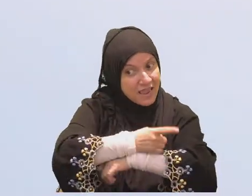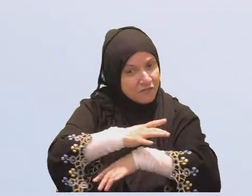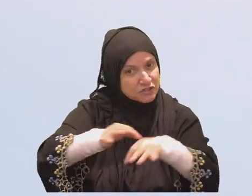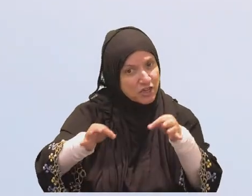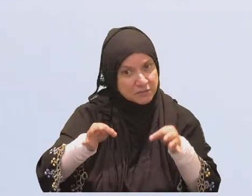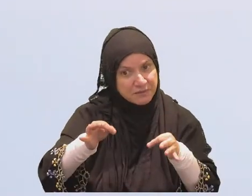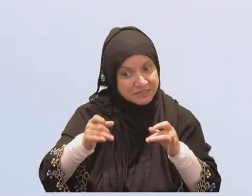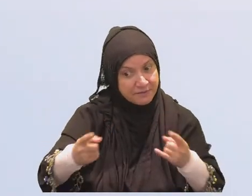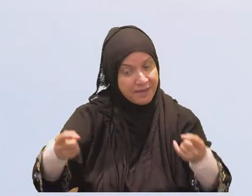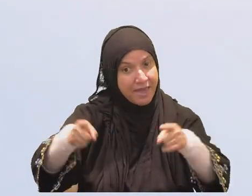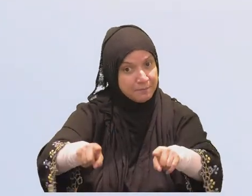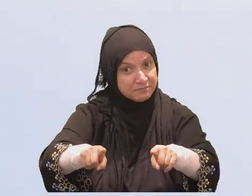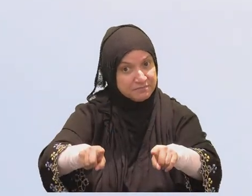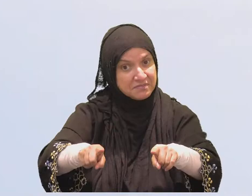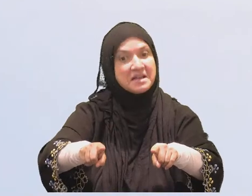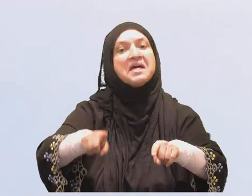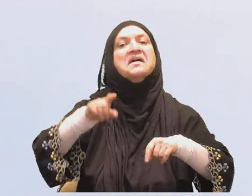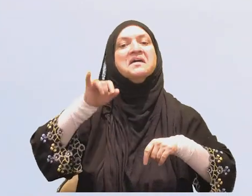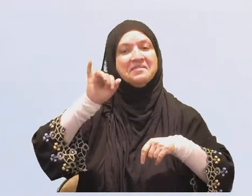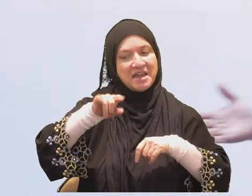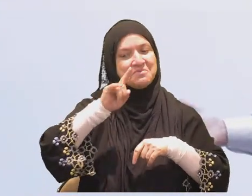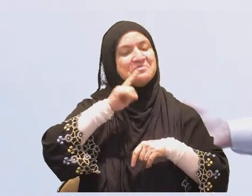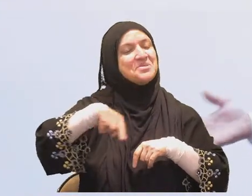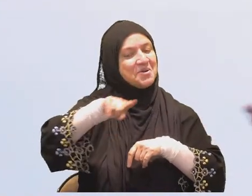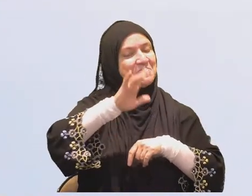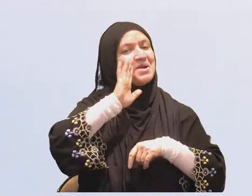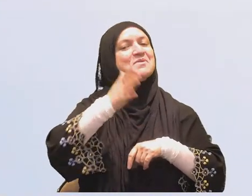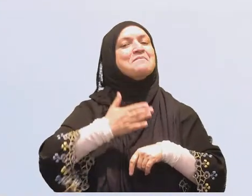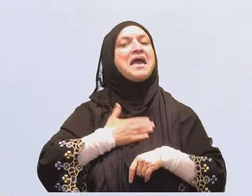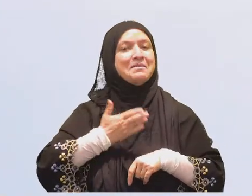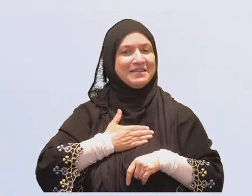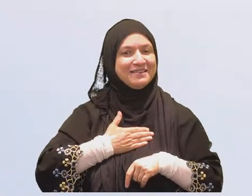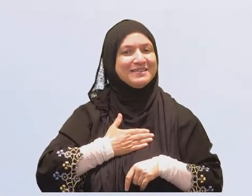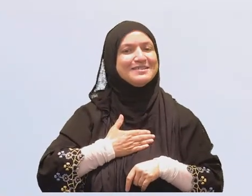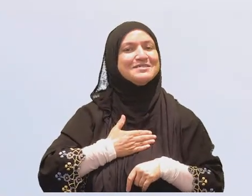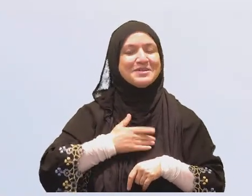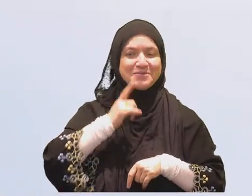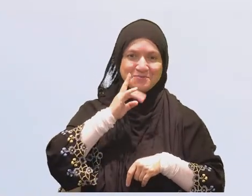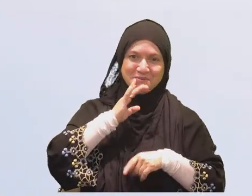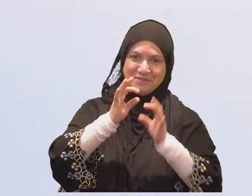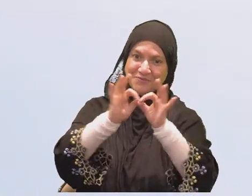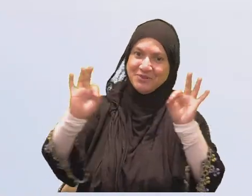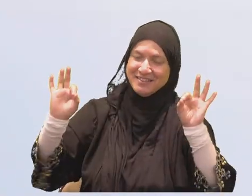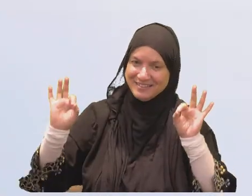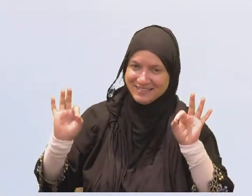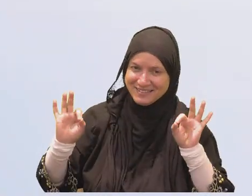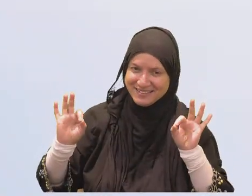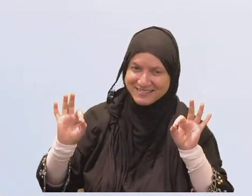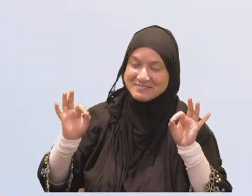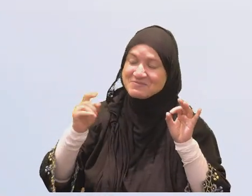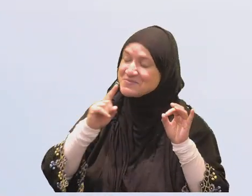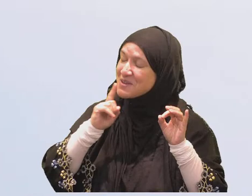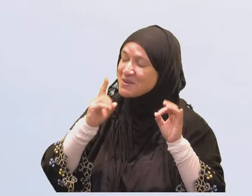key to true liberation. And this is, you read our books of spiritual growth.